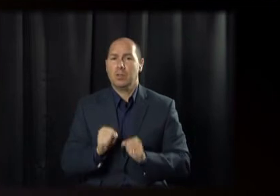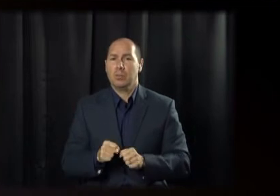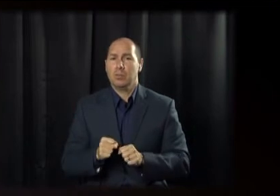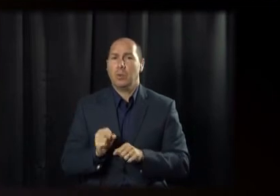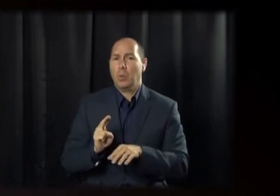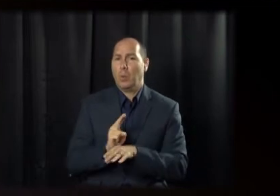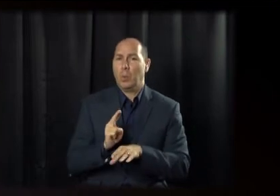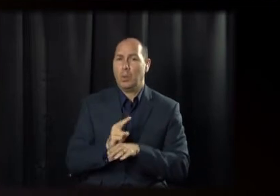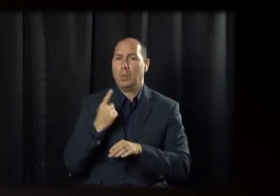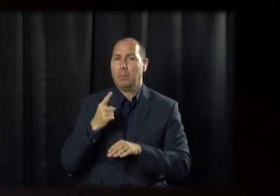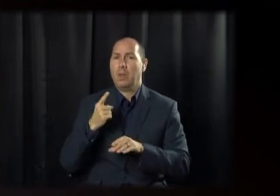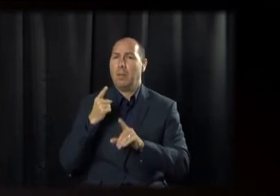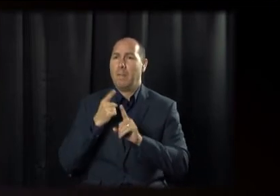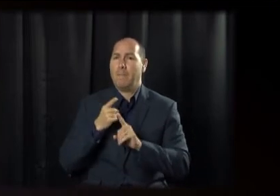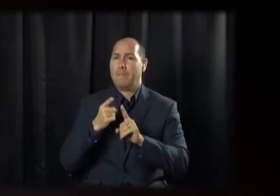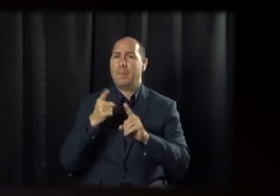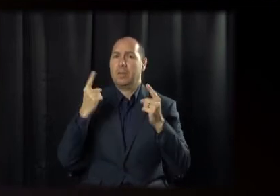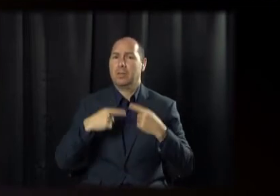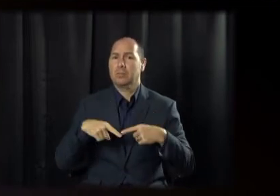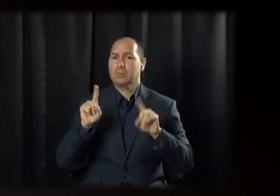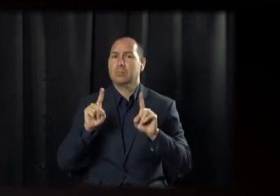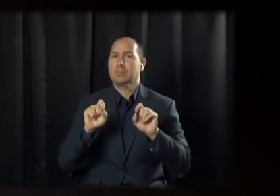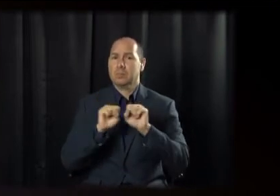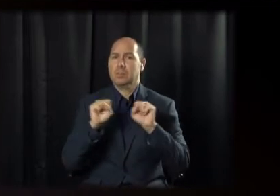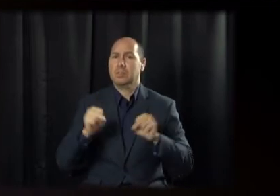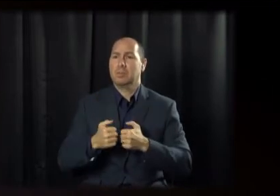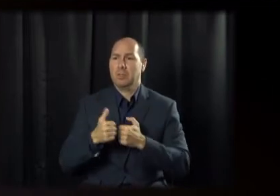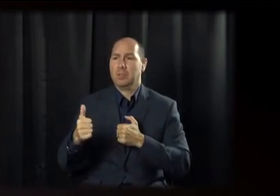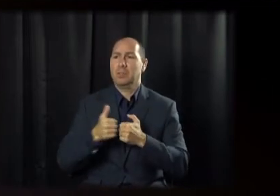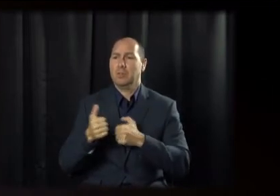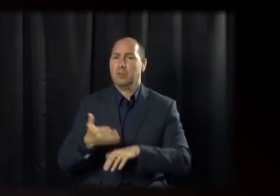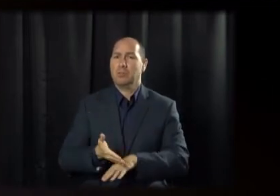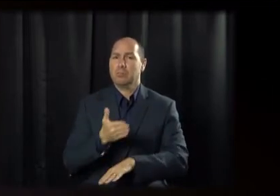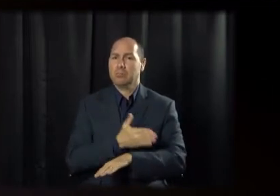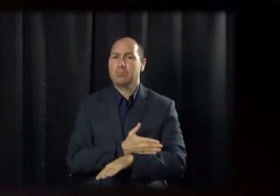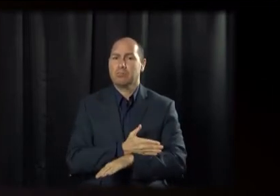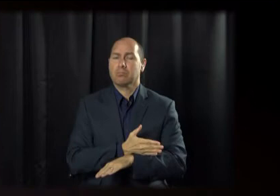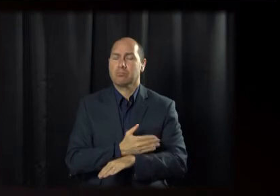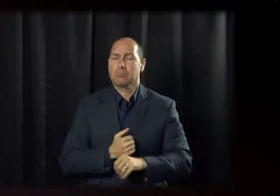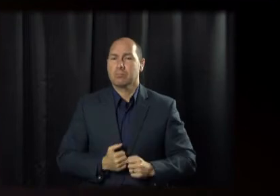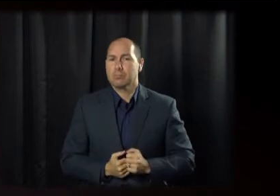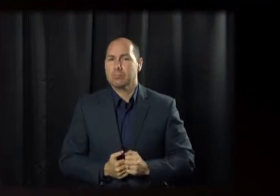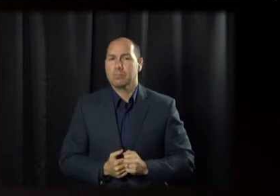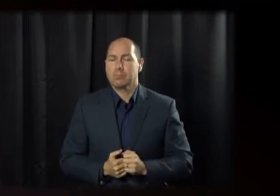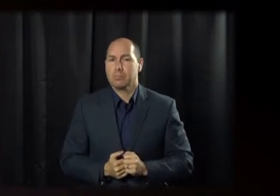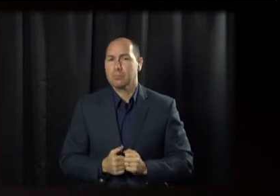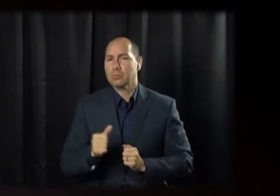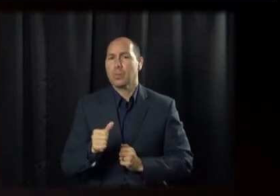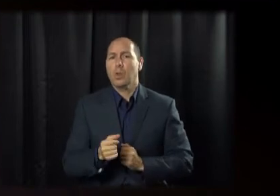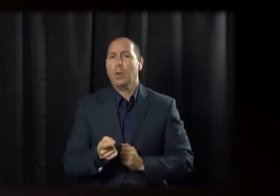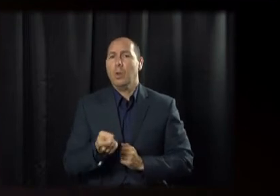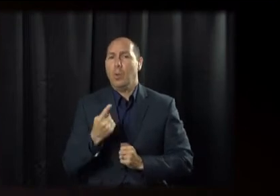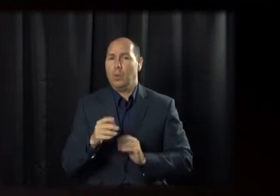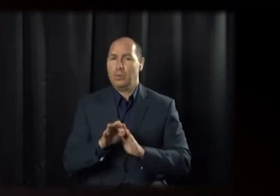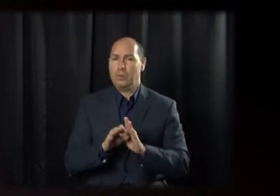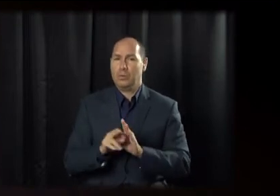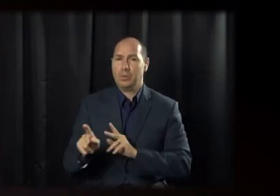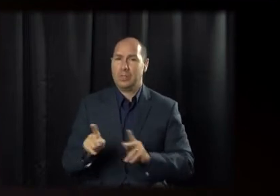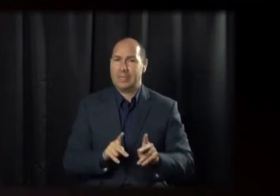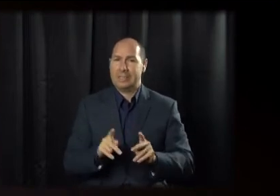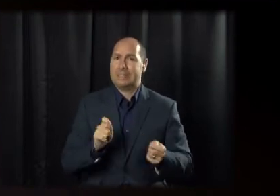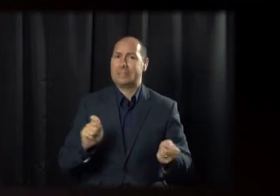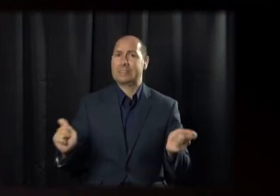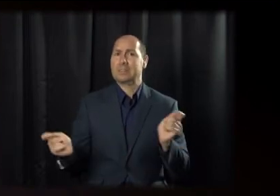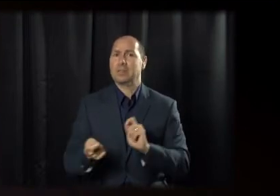to achieve the objectives of the transportation sector reform. A critical component of this reform is to separate